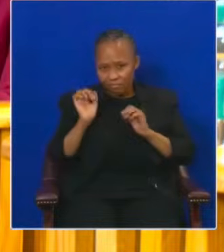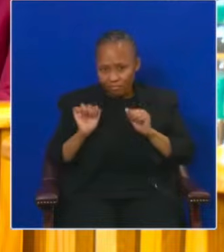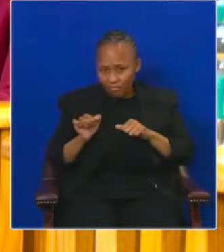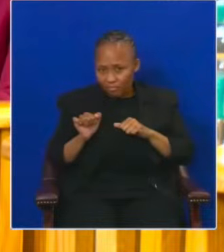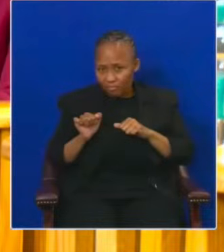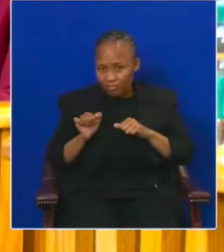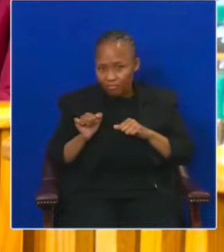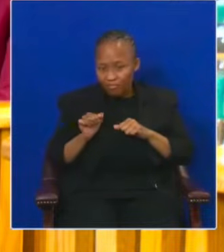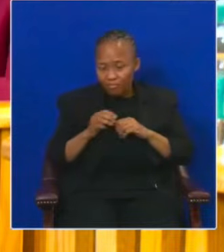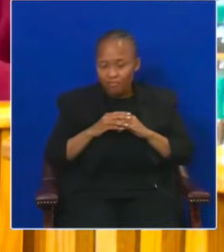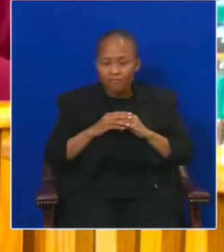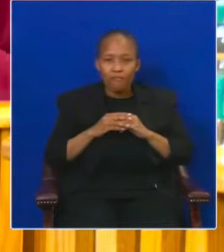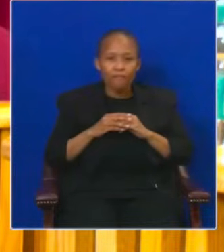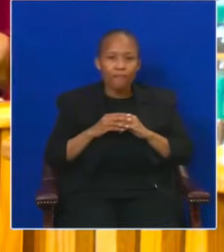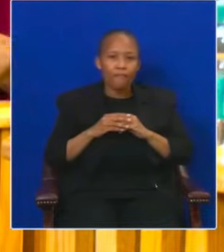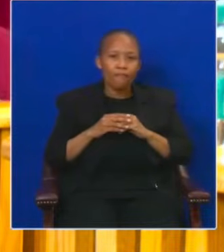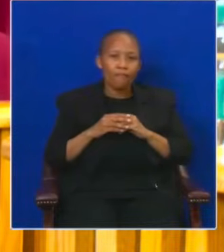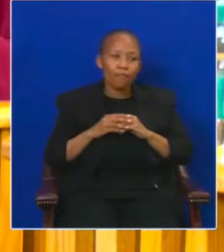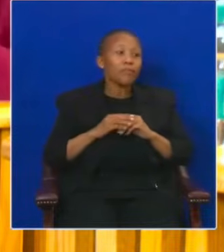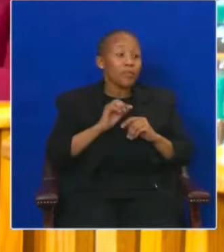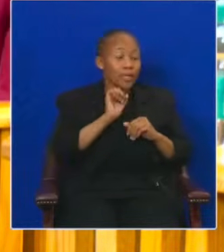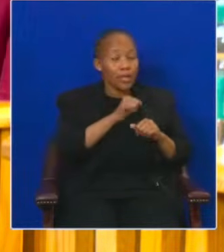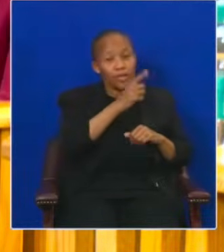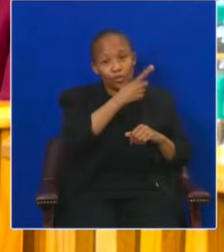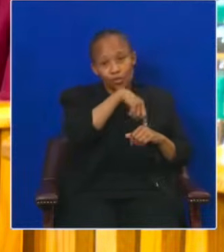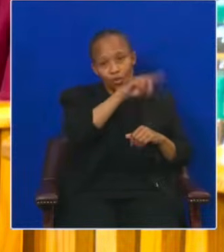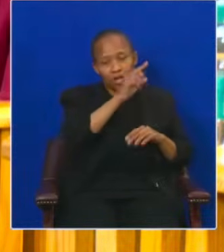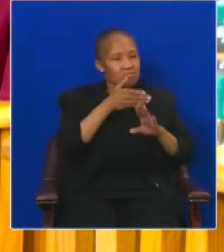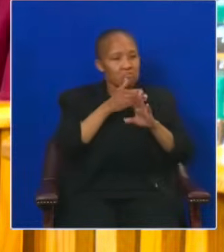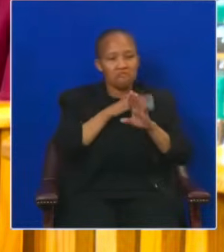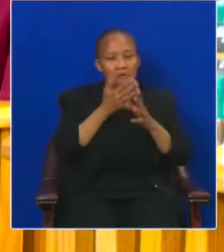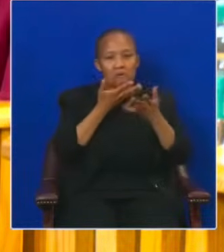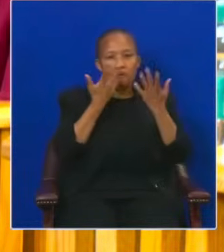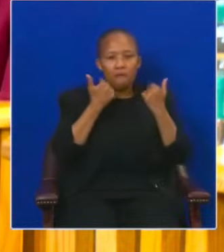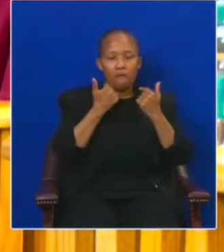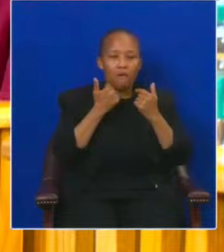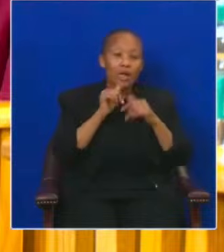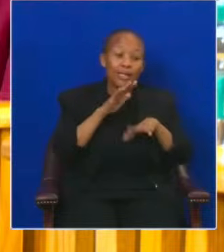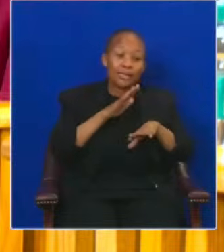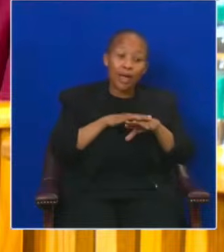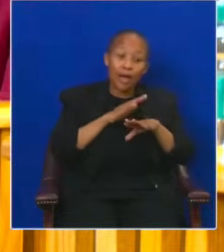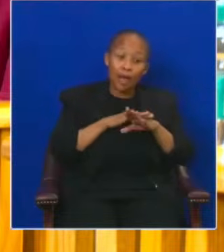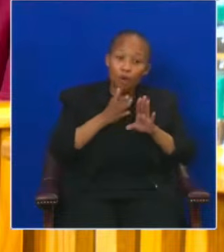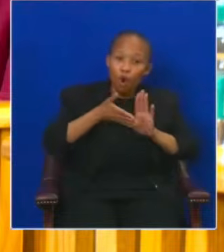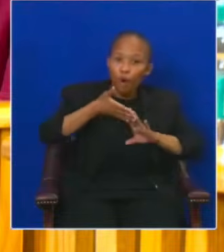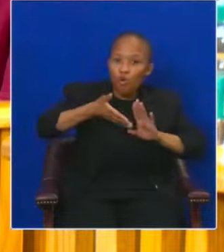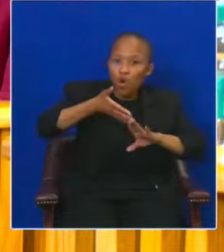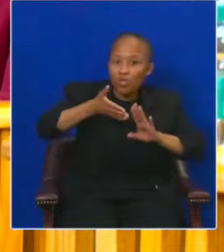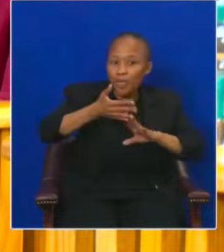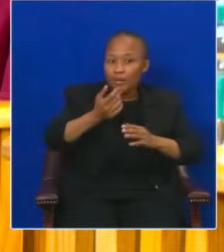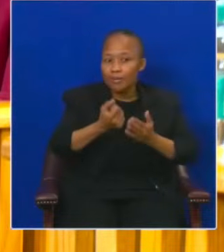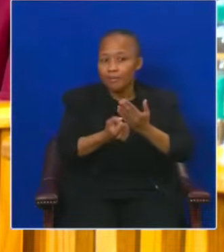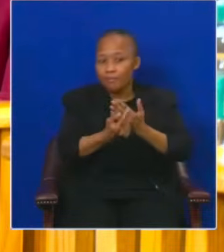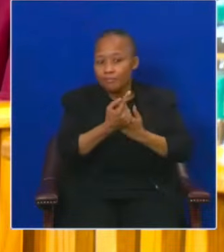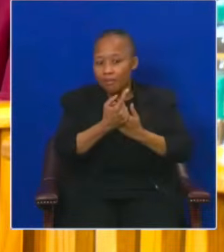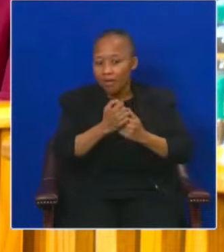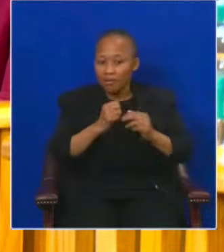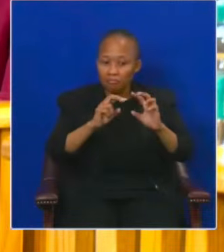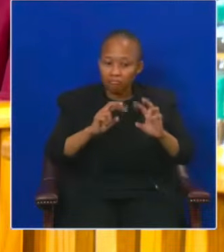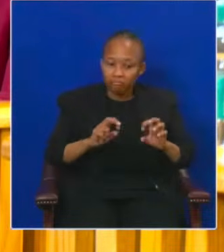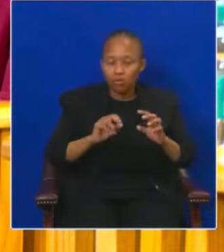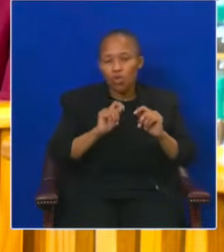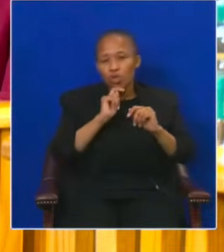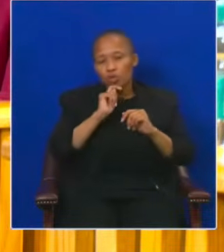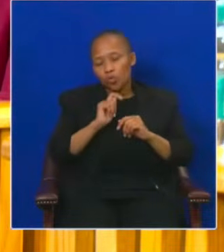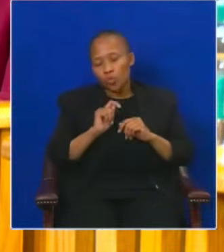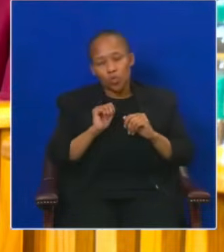That is correct. At the time of the operation, we had no knowledge of who